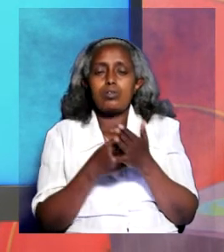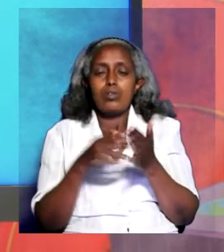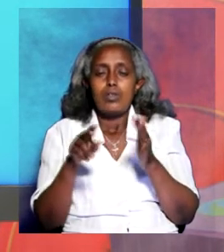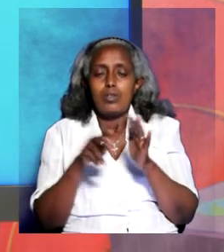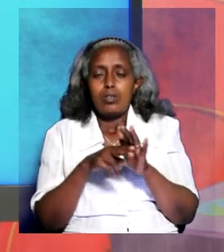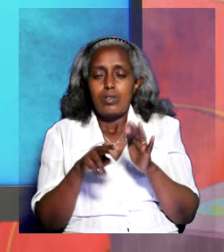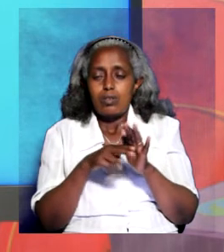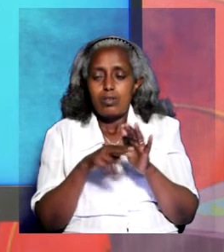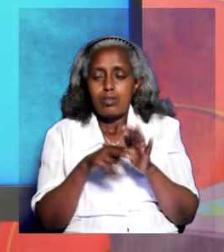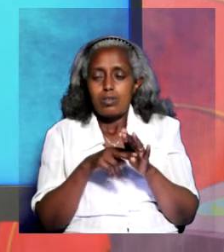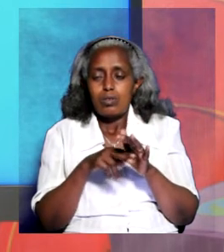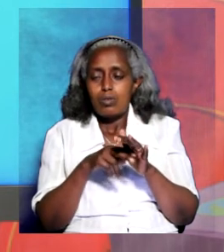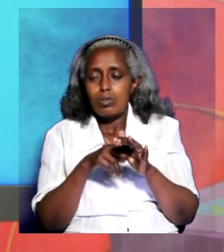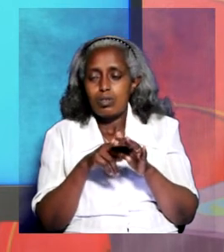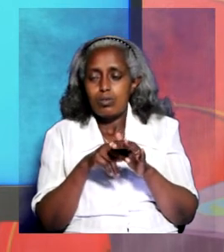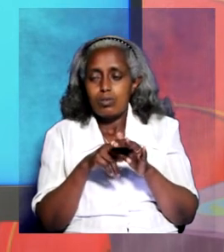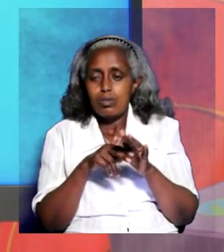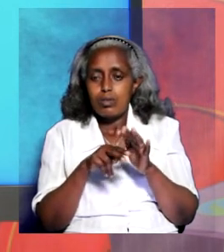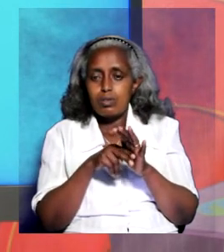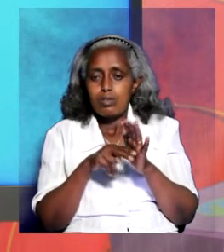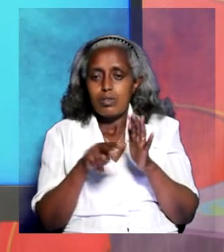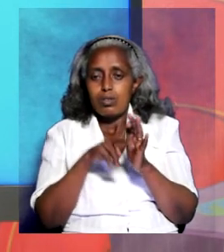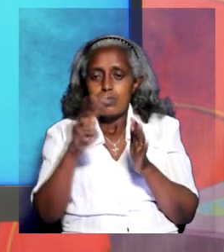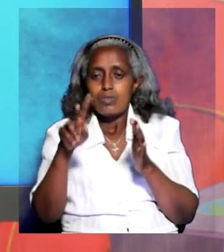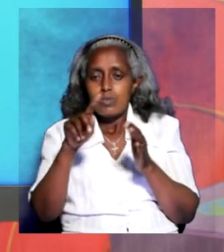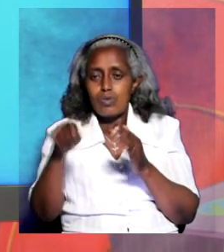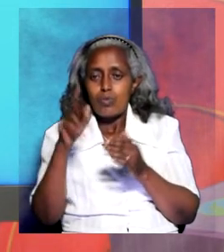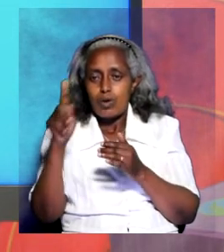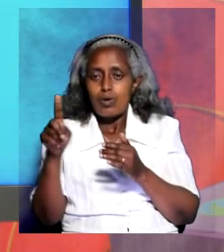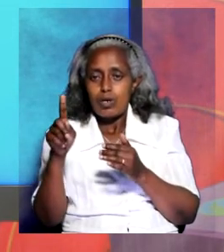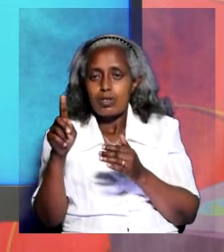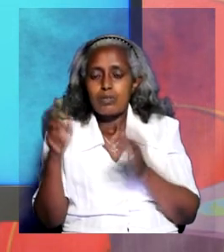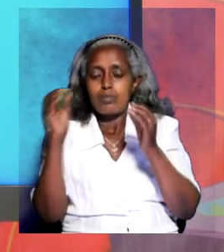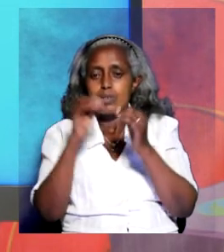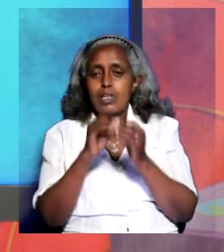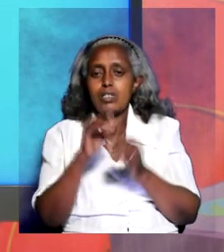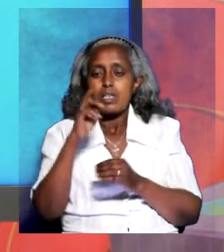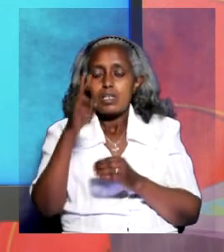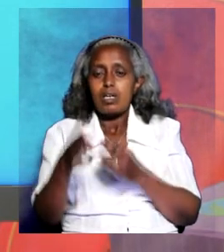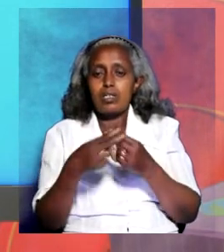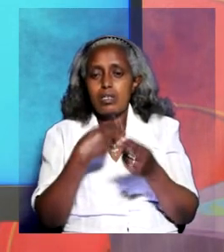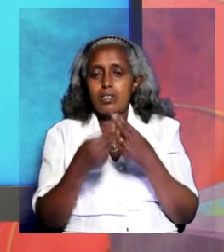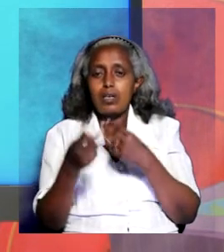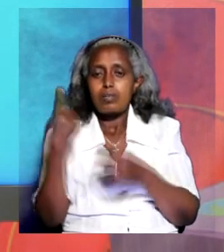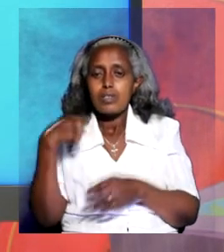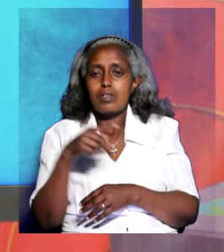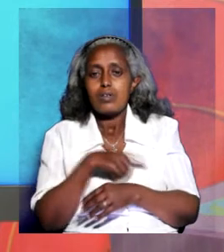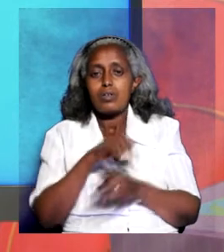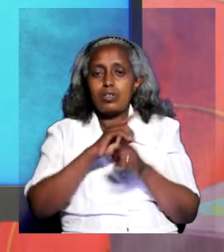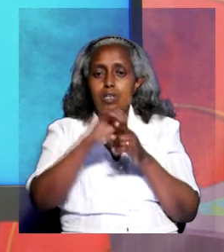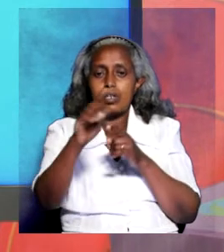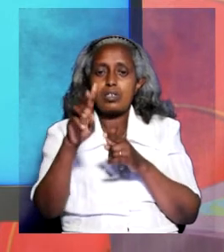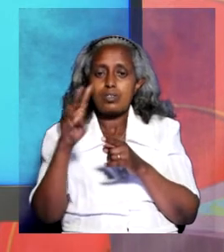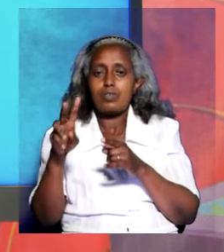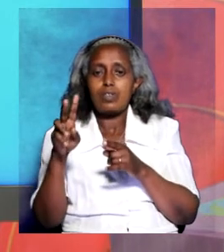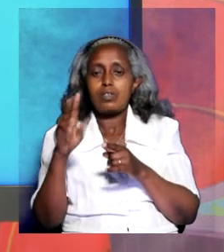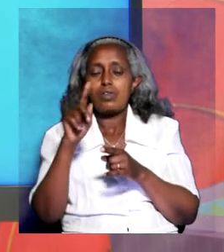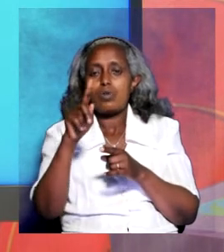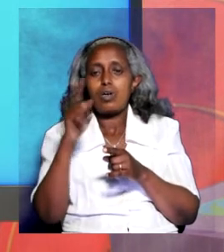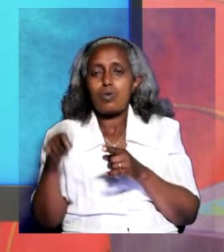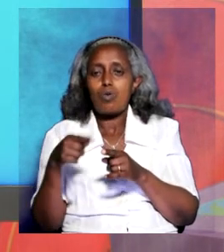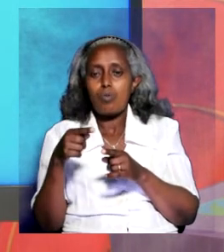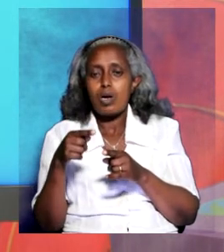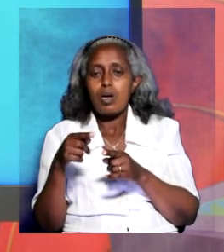2 comma 1 plus lambda times our direction vector is 1